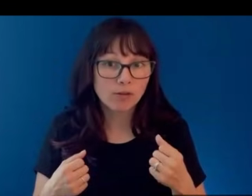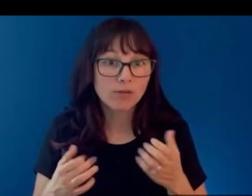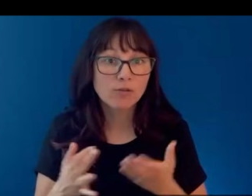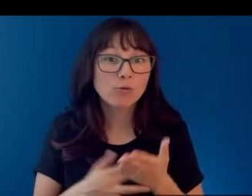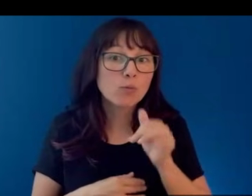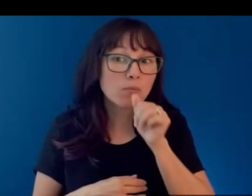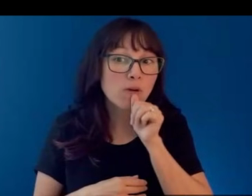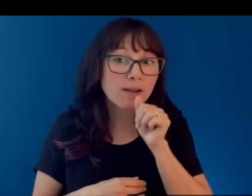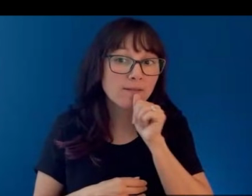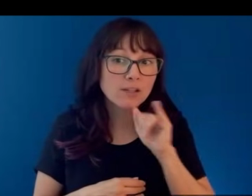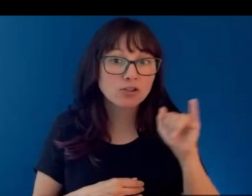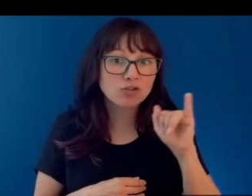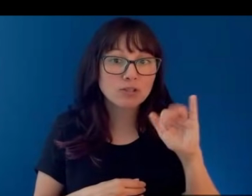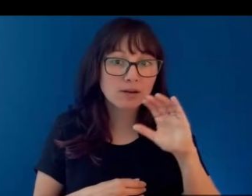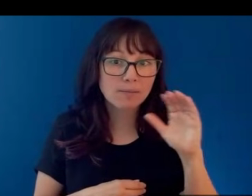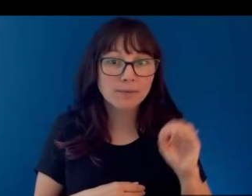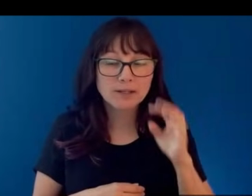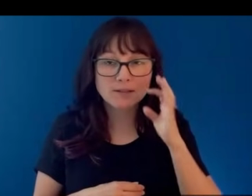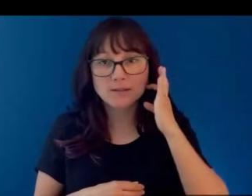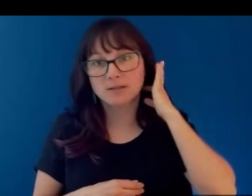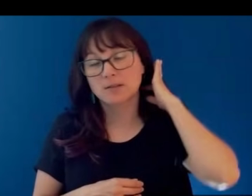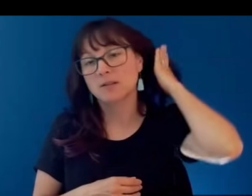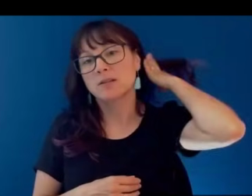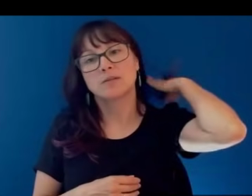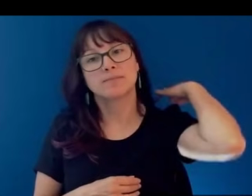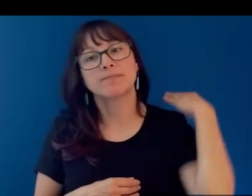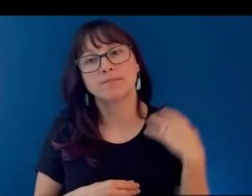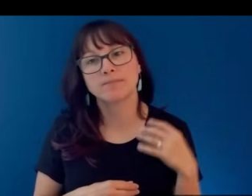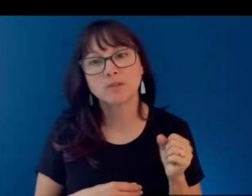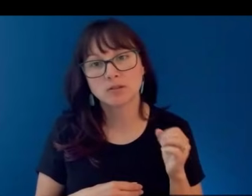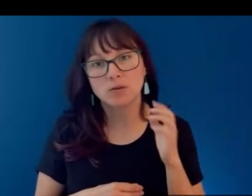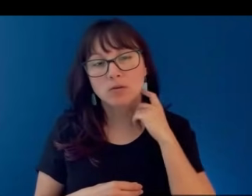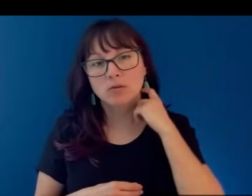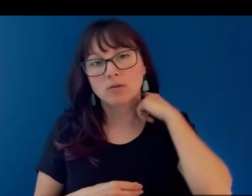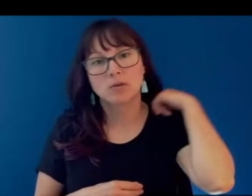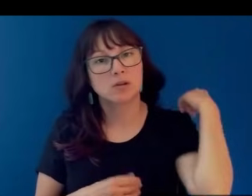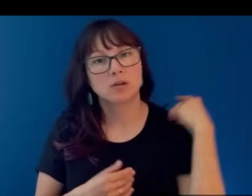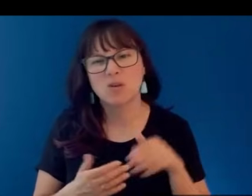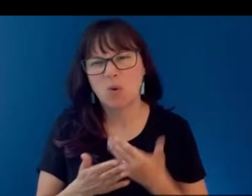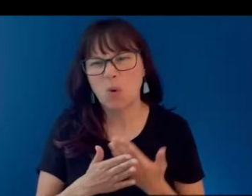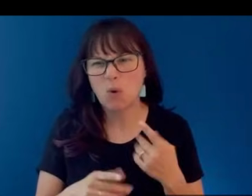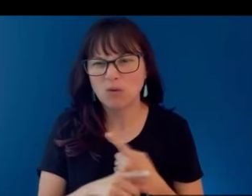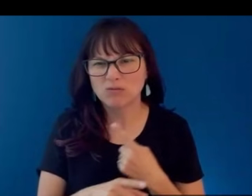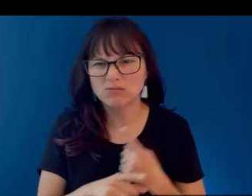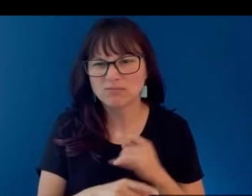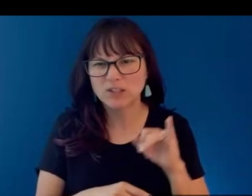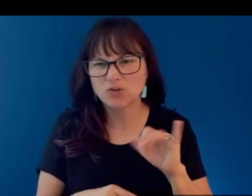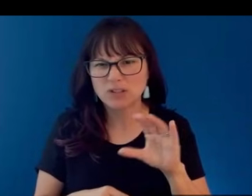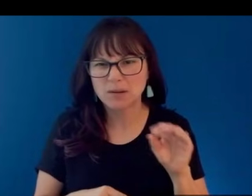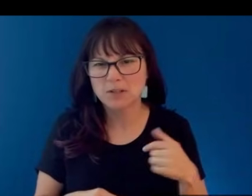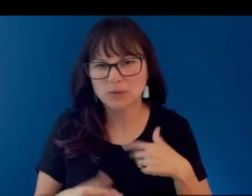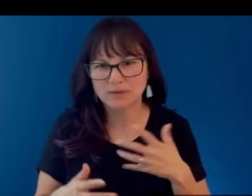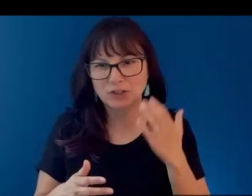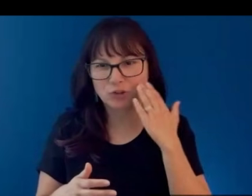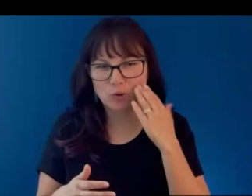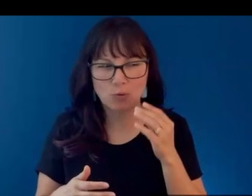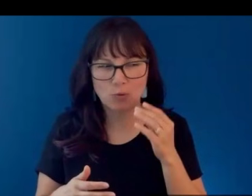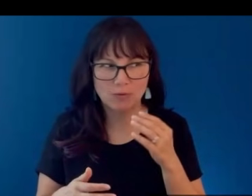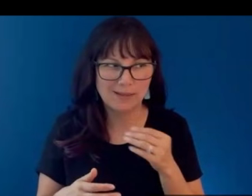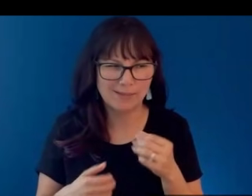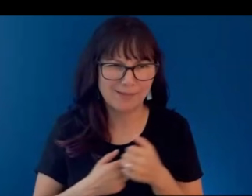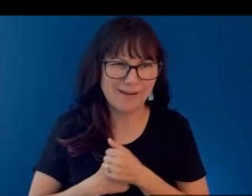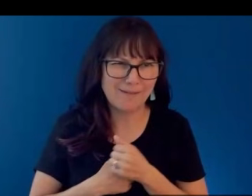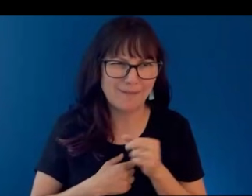private insurance companies. Yeah, so these are all the regular insurance companies that we all know and love or